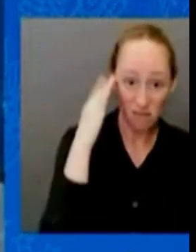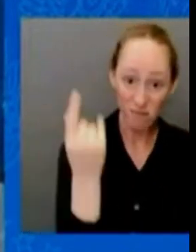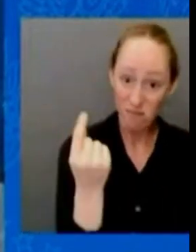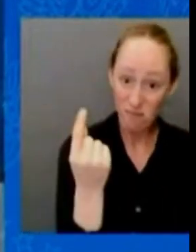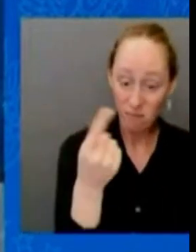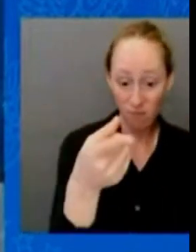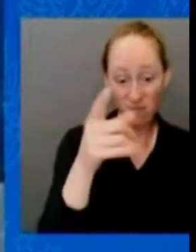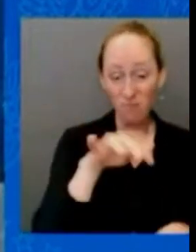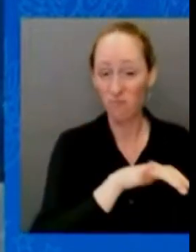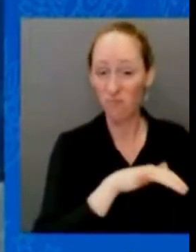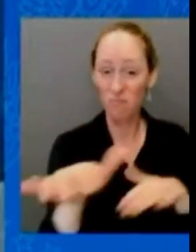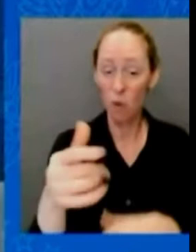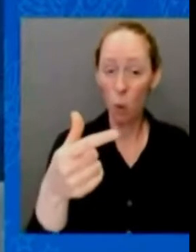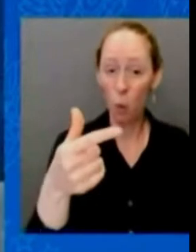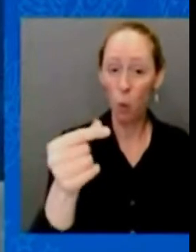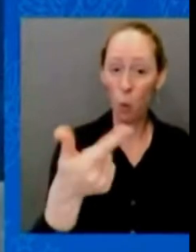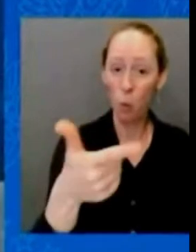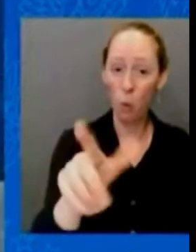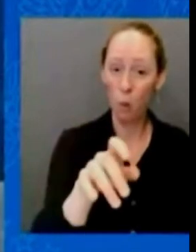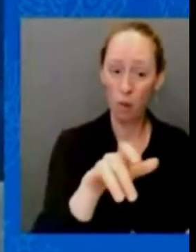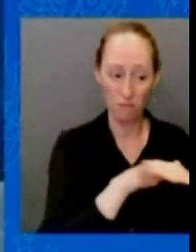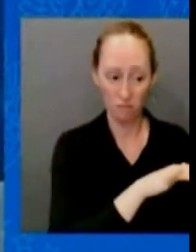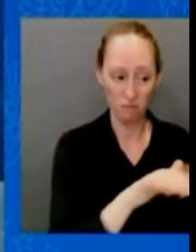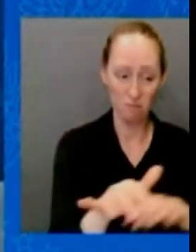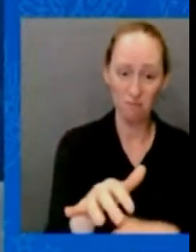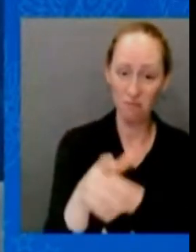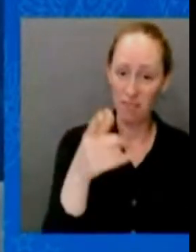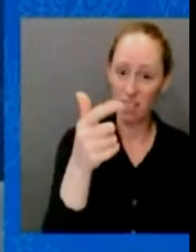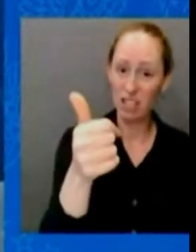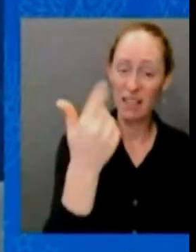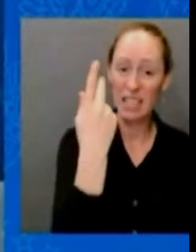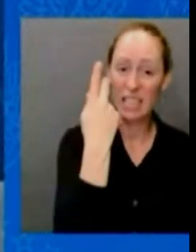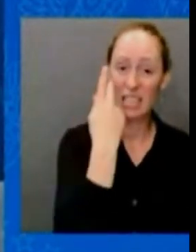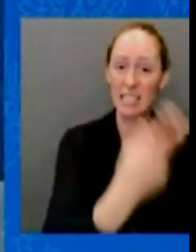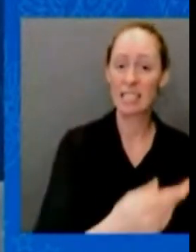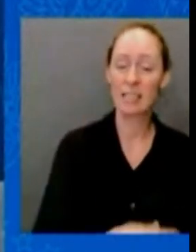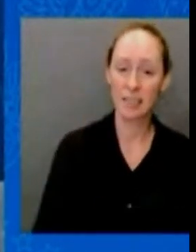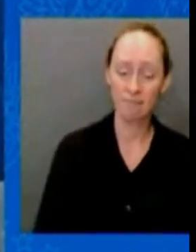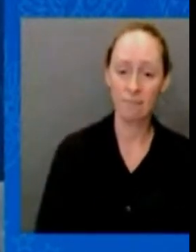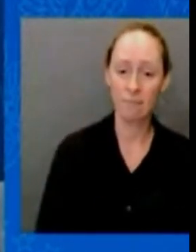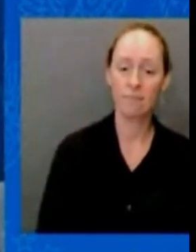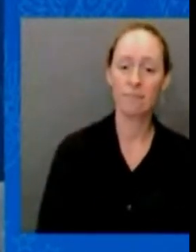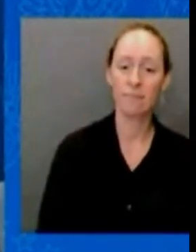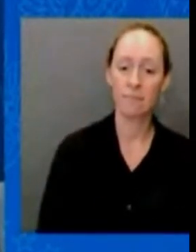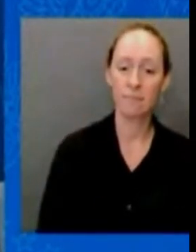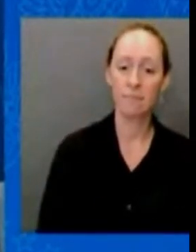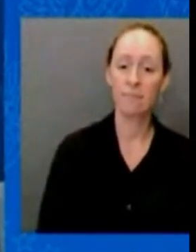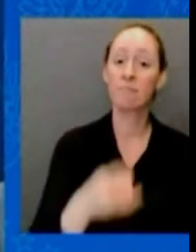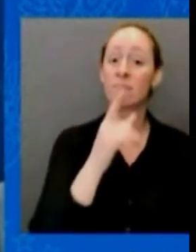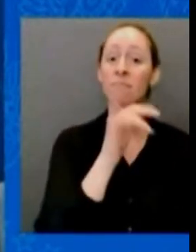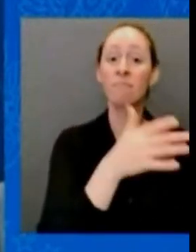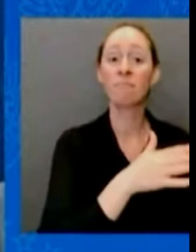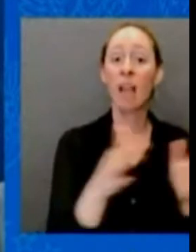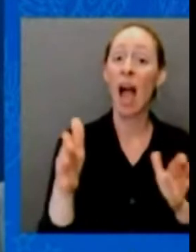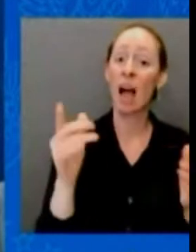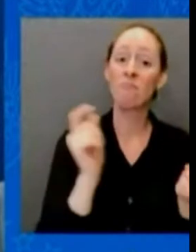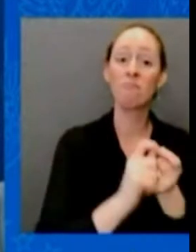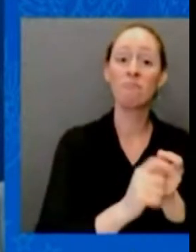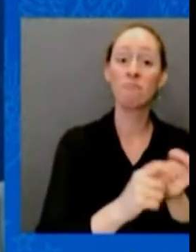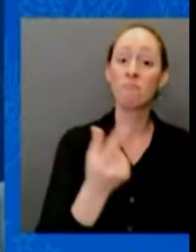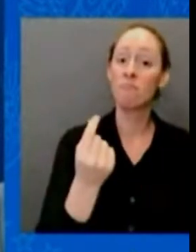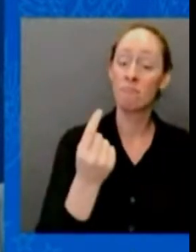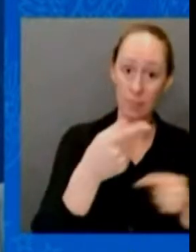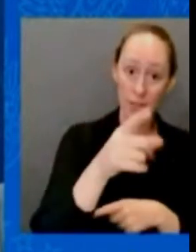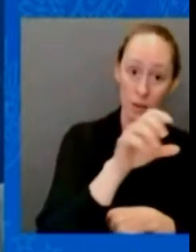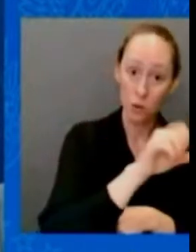The plan that Congress will give Congress a chance to cut Social Security, Medicare every 5 years. Every 5 years, it's going to be up